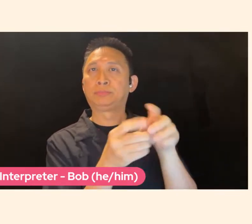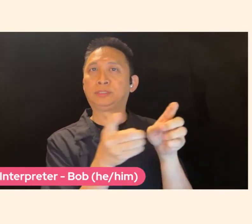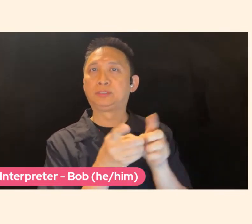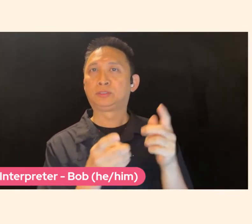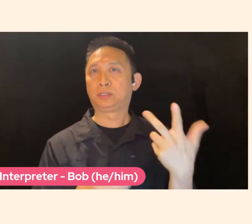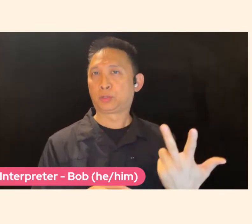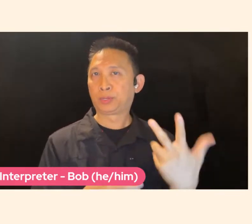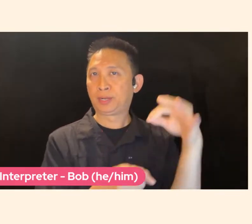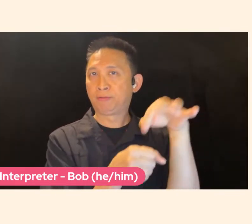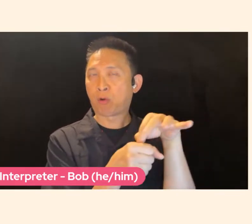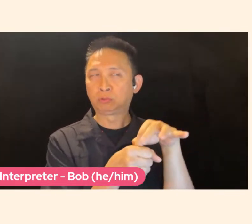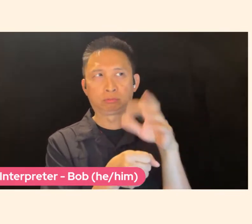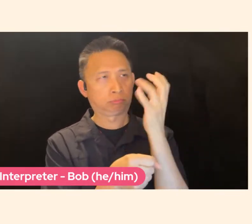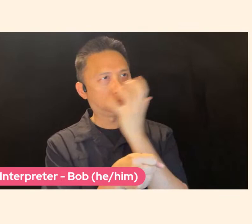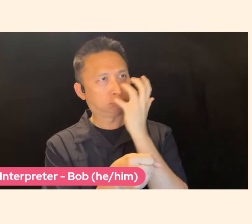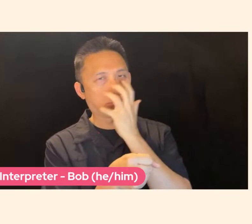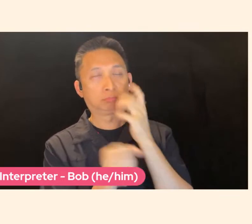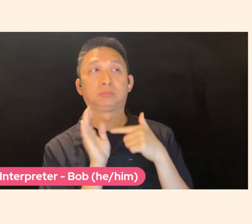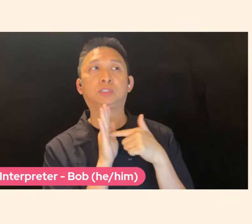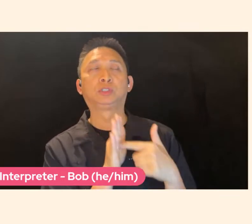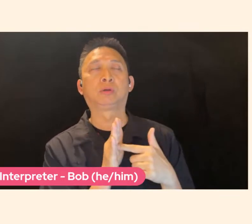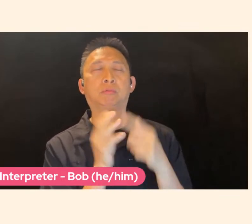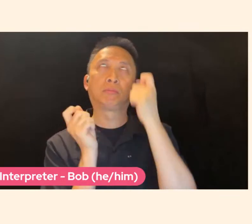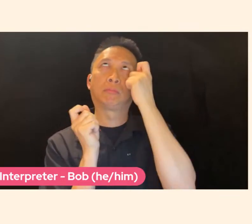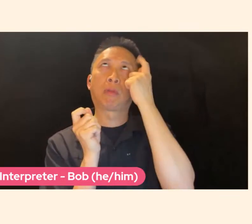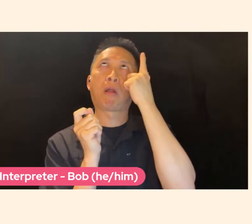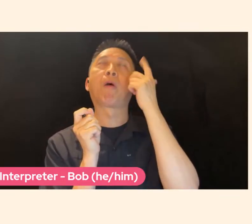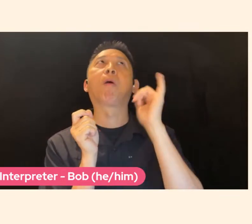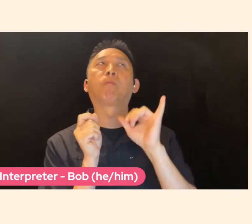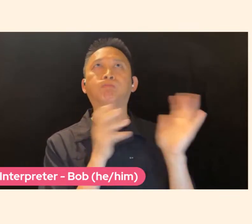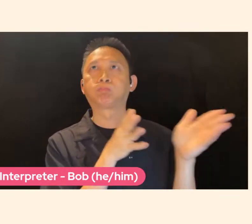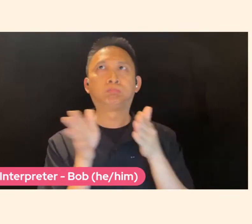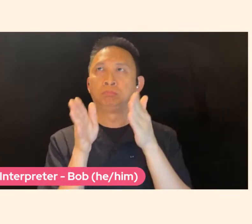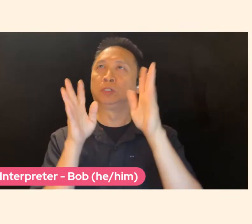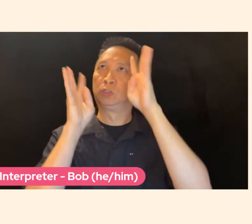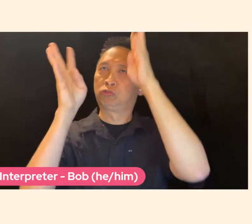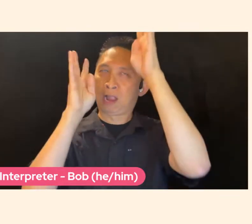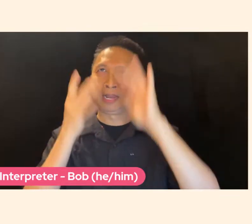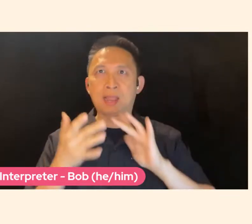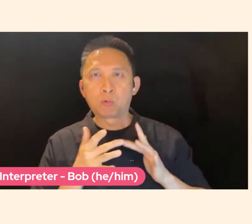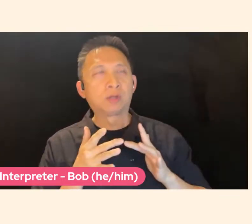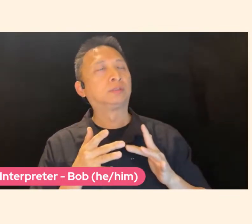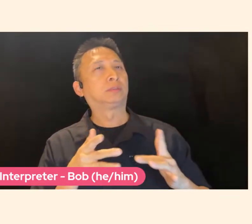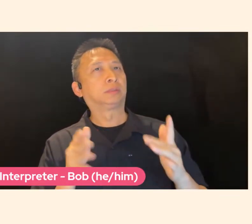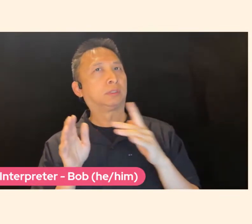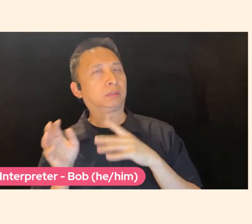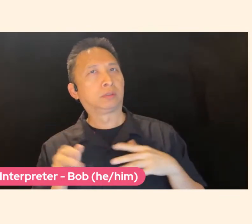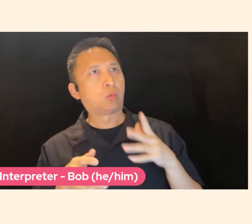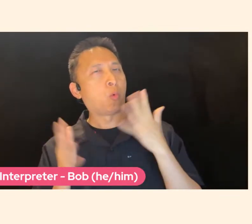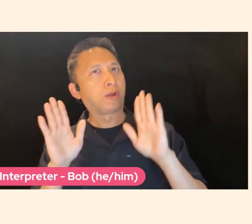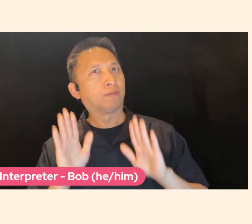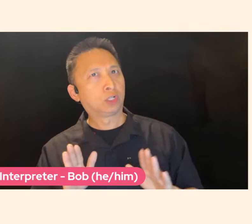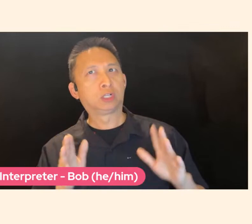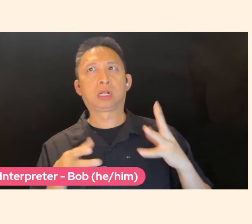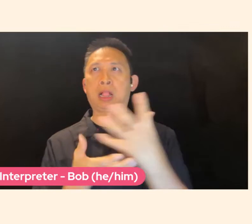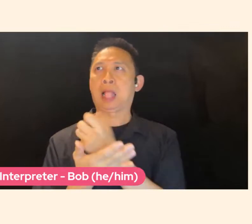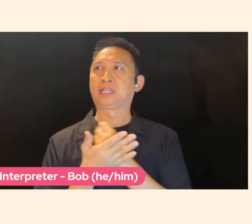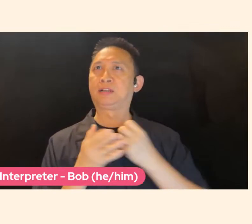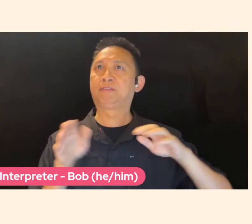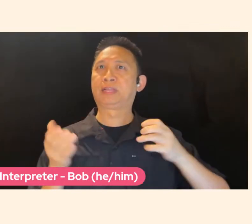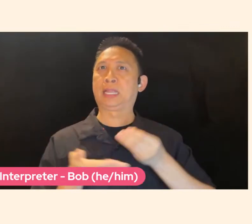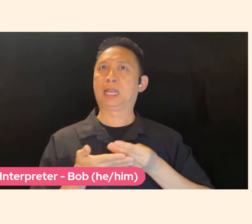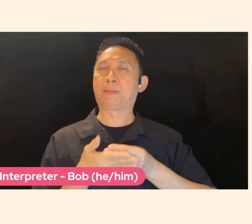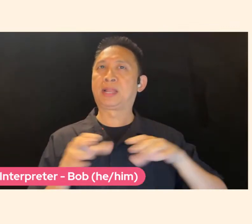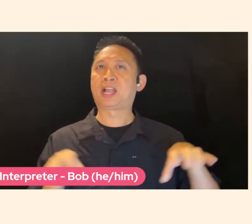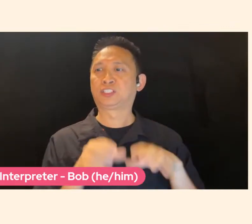through the creation of cooperative networks and the mobilization of opportunities for collective economic action. It is with this